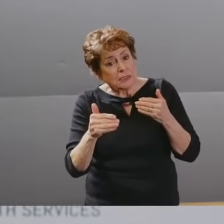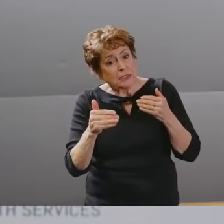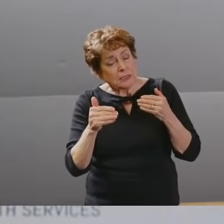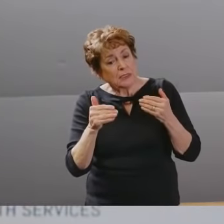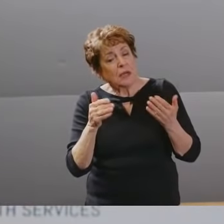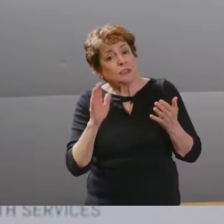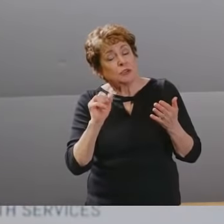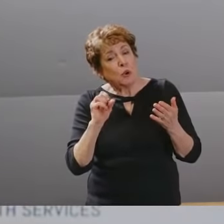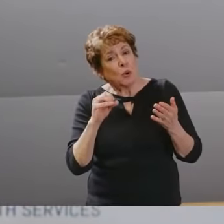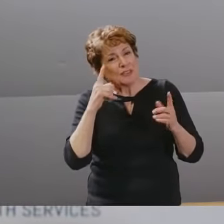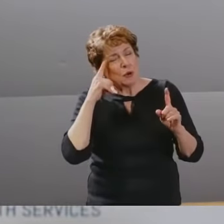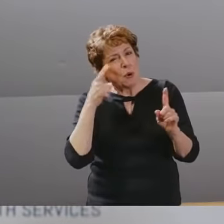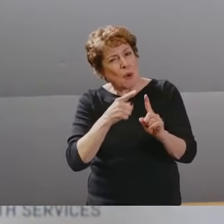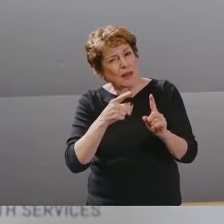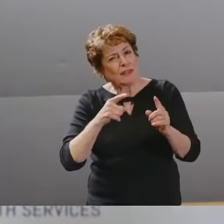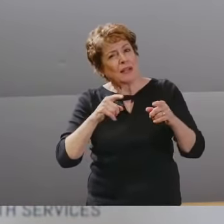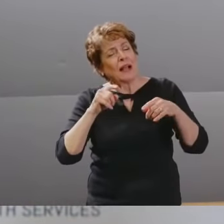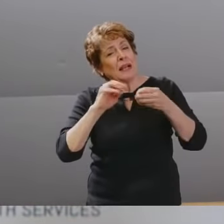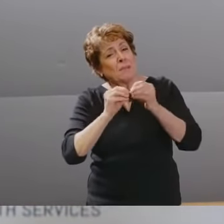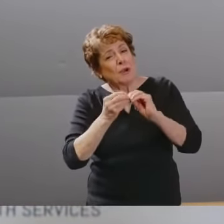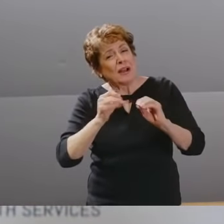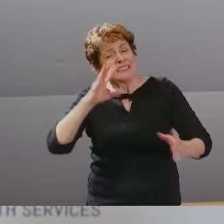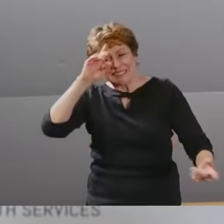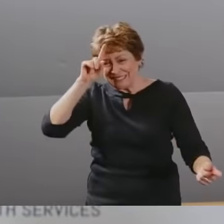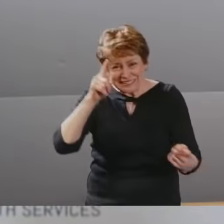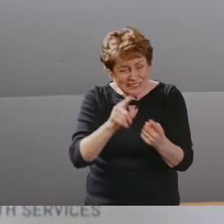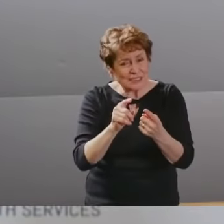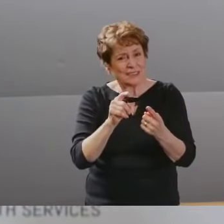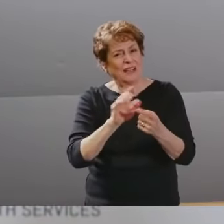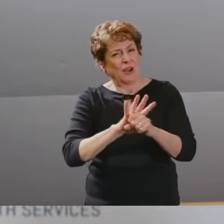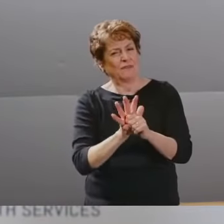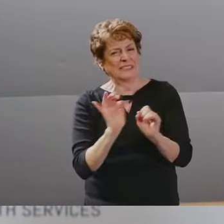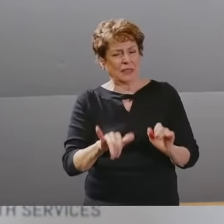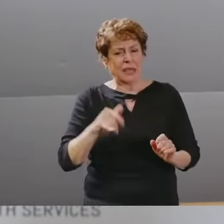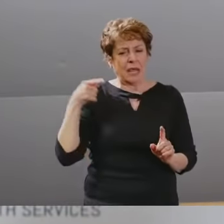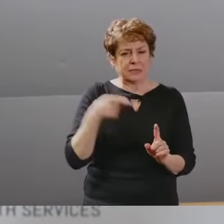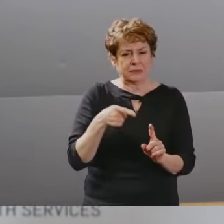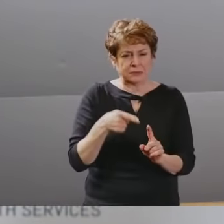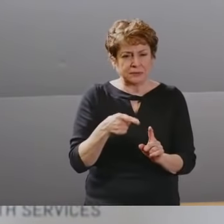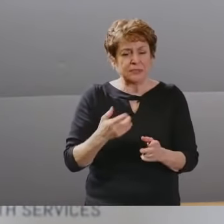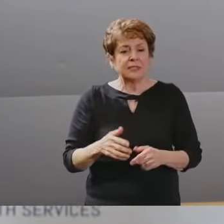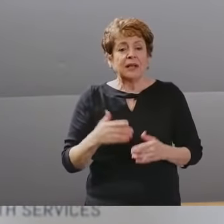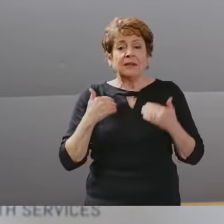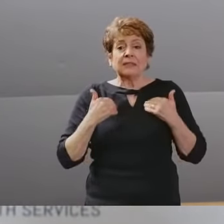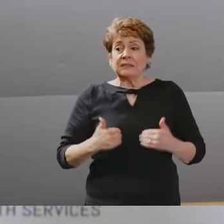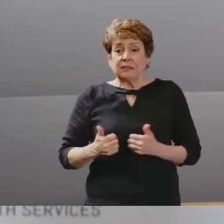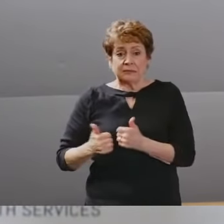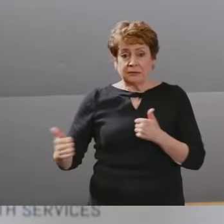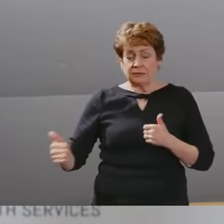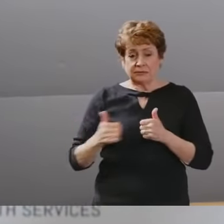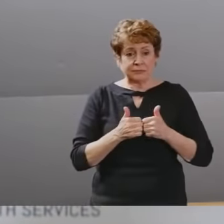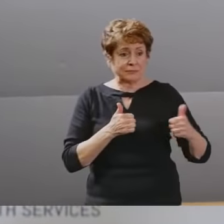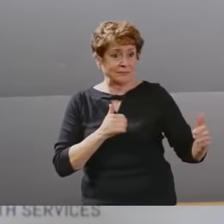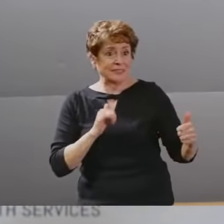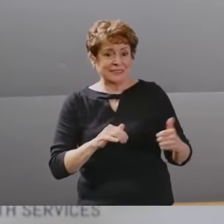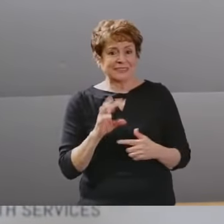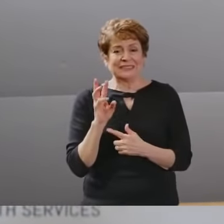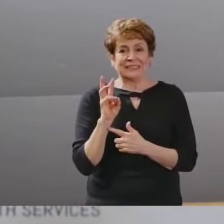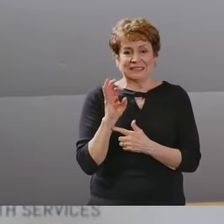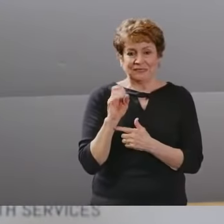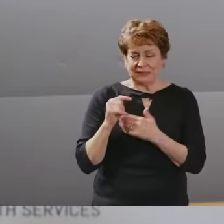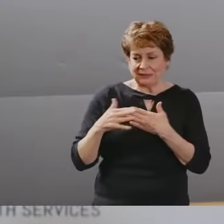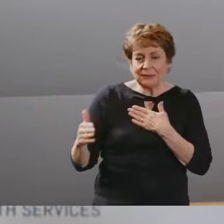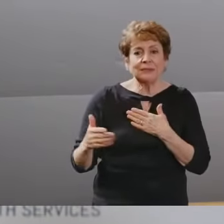distancing requirements, masks, and moving outside. And those remain in place.